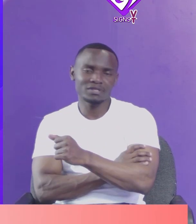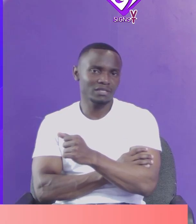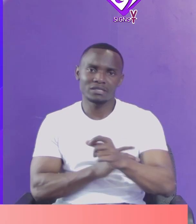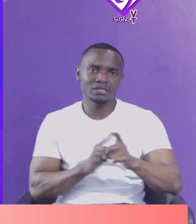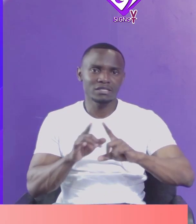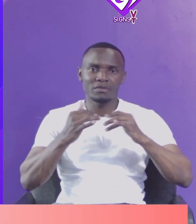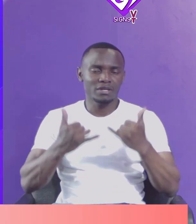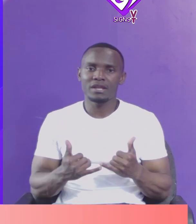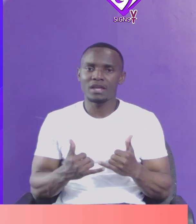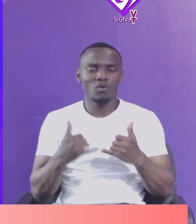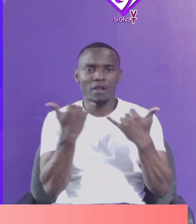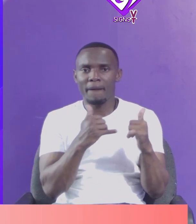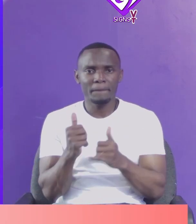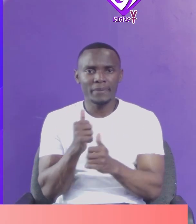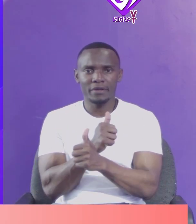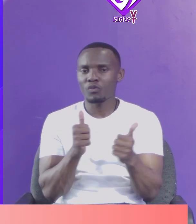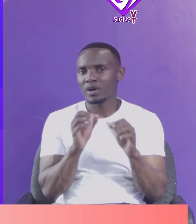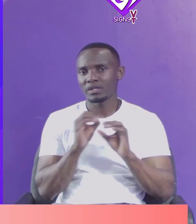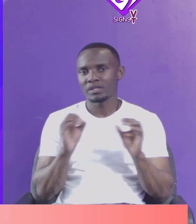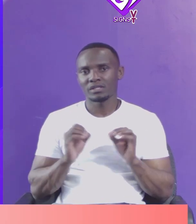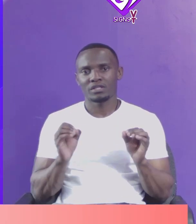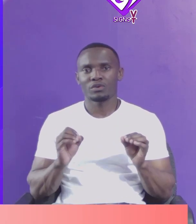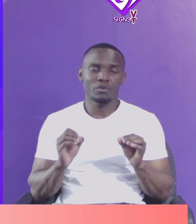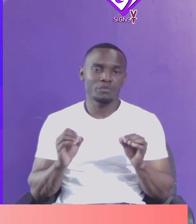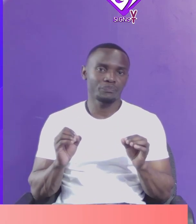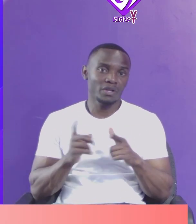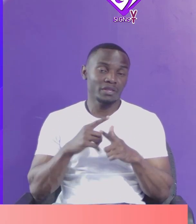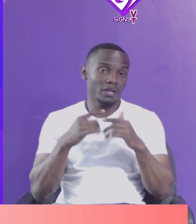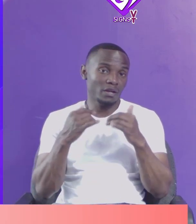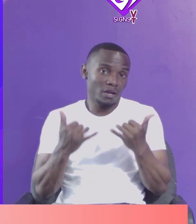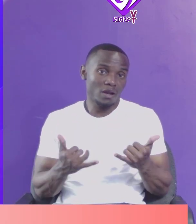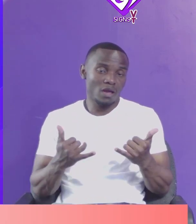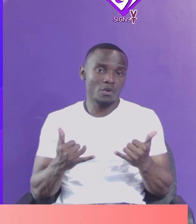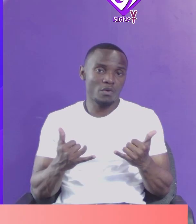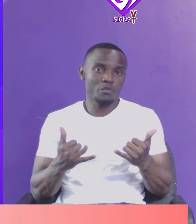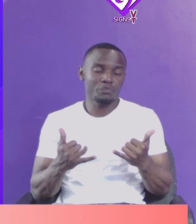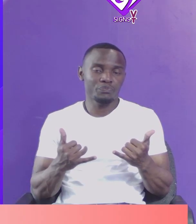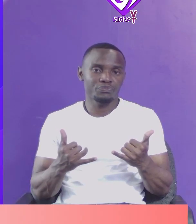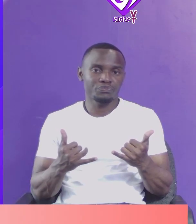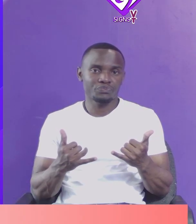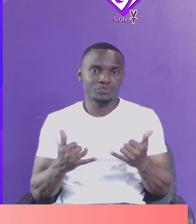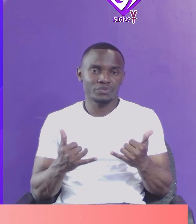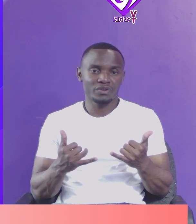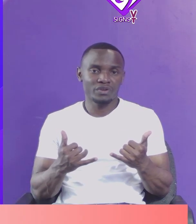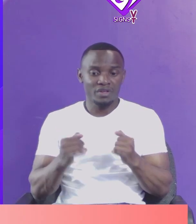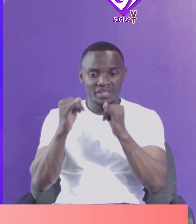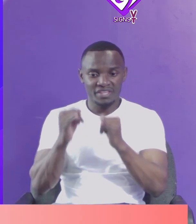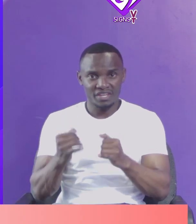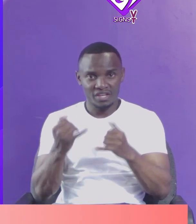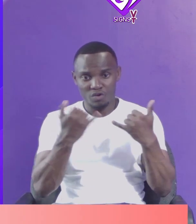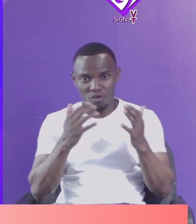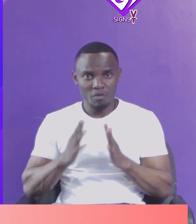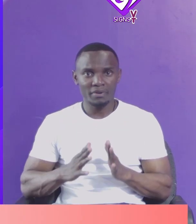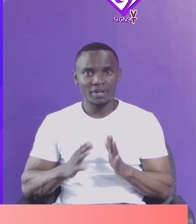up as they've been previously doing. Yes. Then the question the pressure falls to the new players now. Yes. The